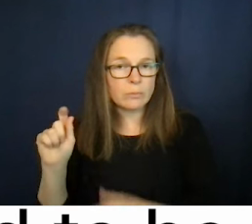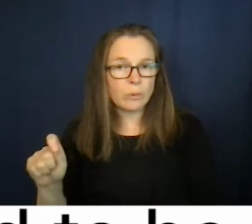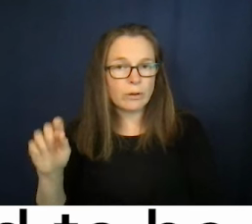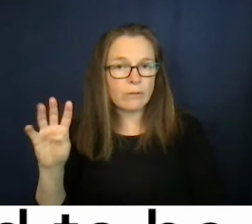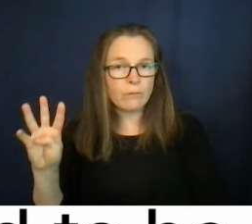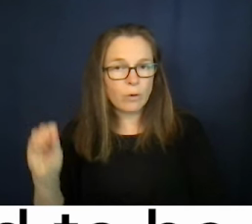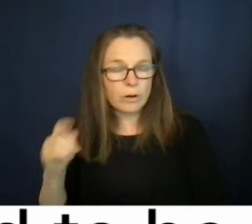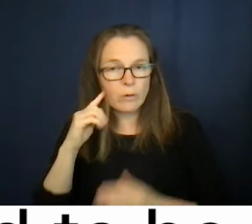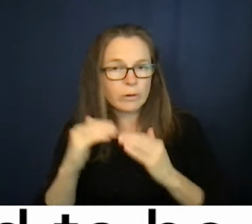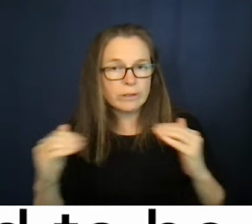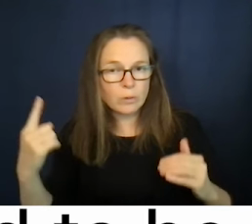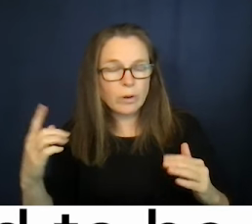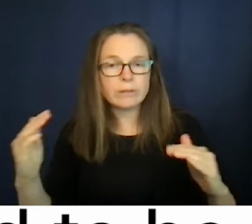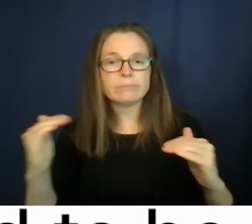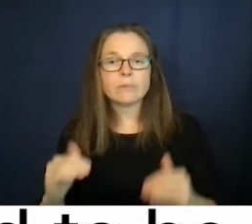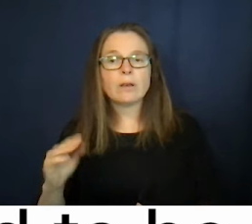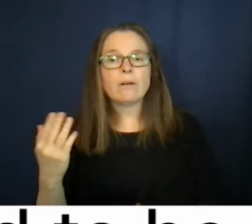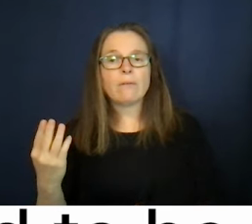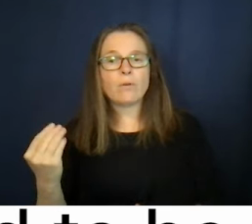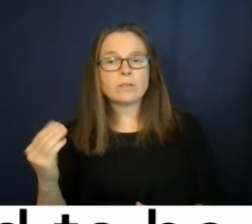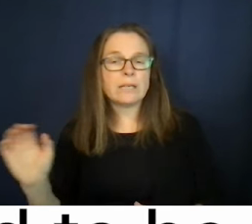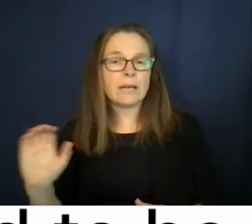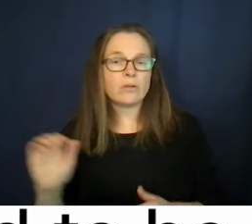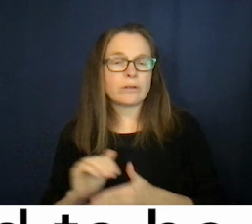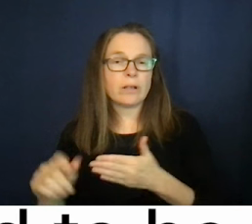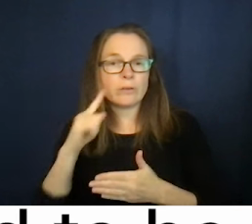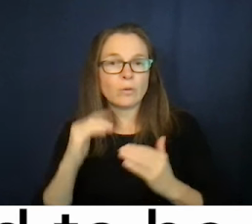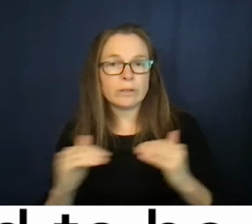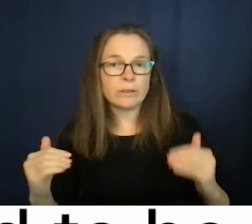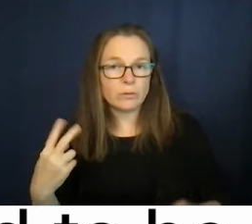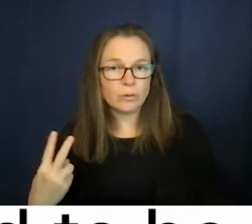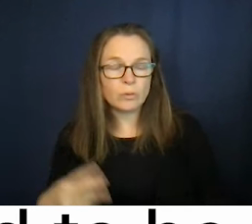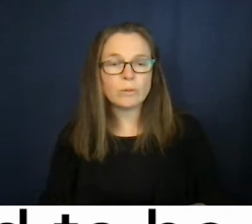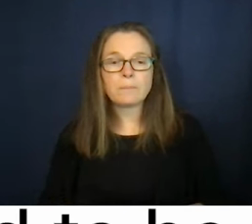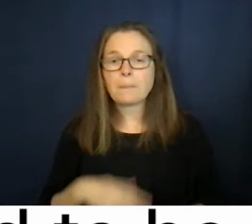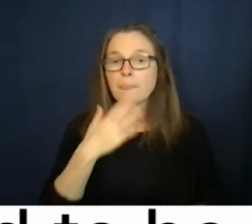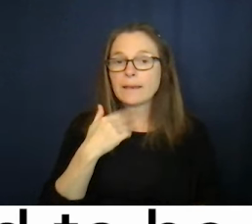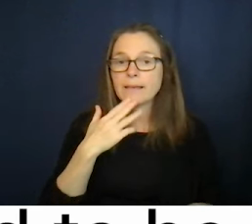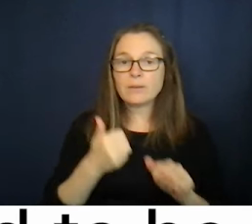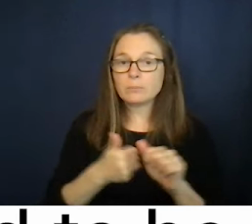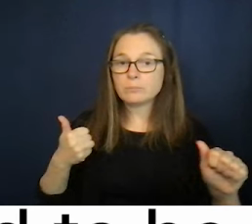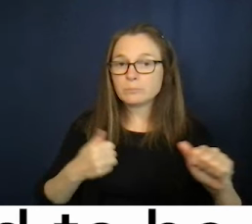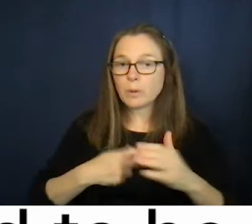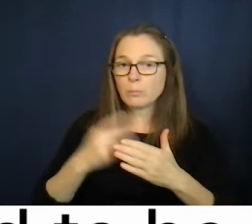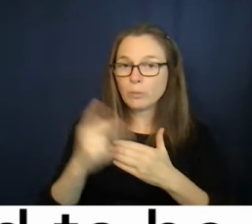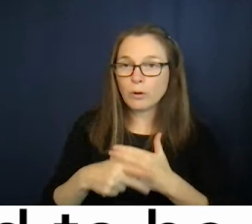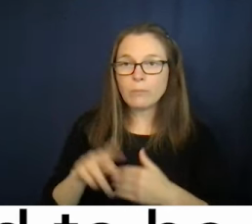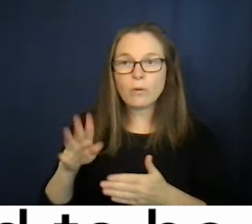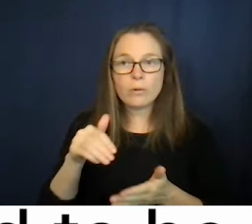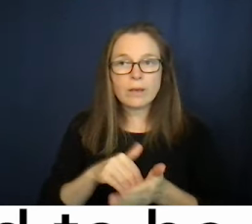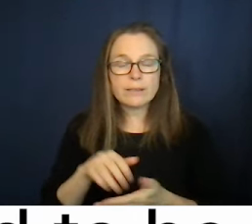$1,254.40 for Tier 1 and $1,400 for Tier 2. The diabetes prevention program,